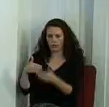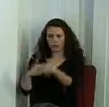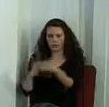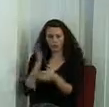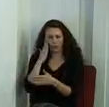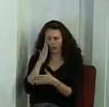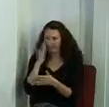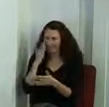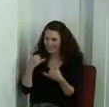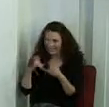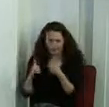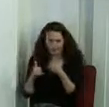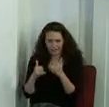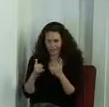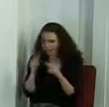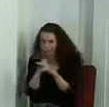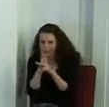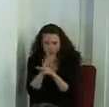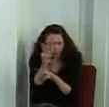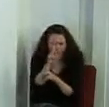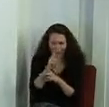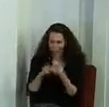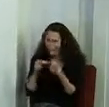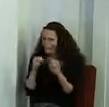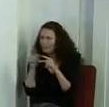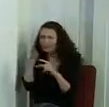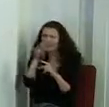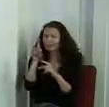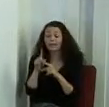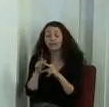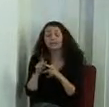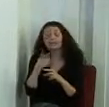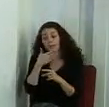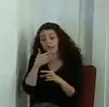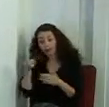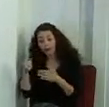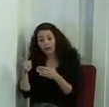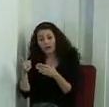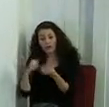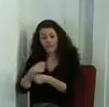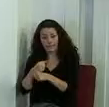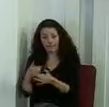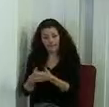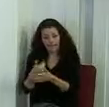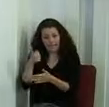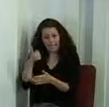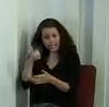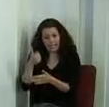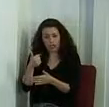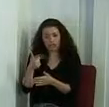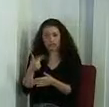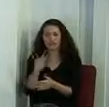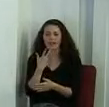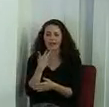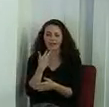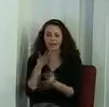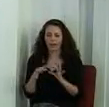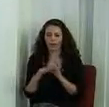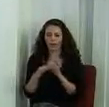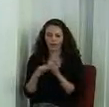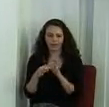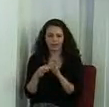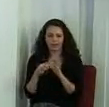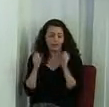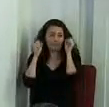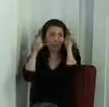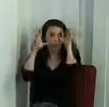everything is in the building. But in order to make it better and easier for you, we have now put up a color-coordinated, fabulous